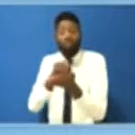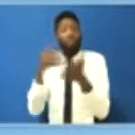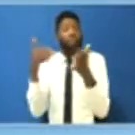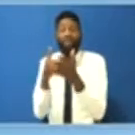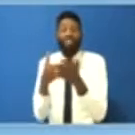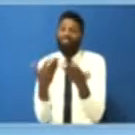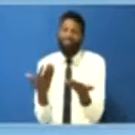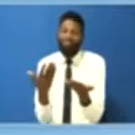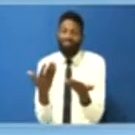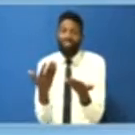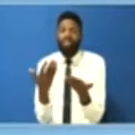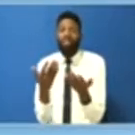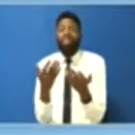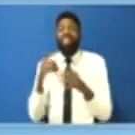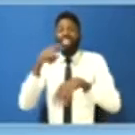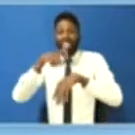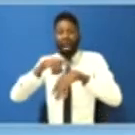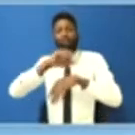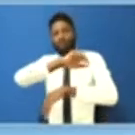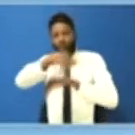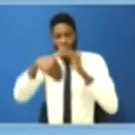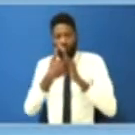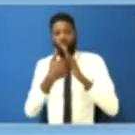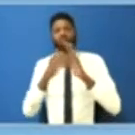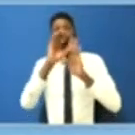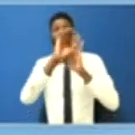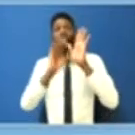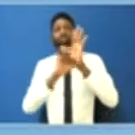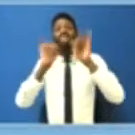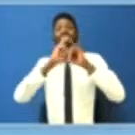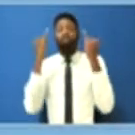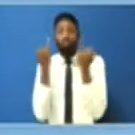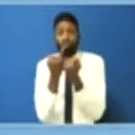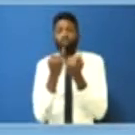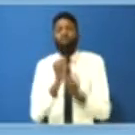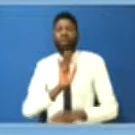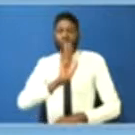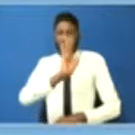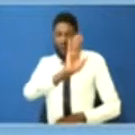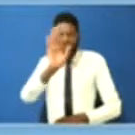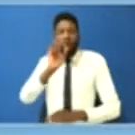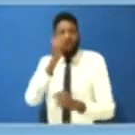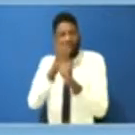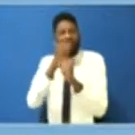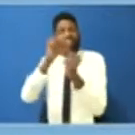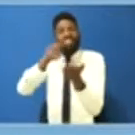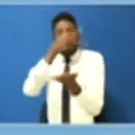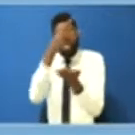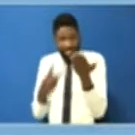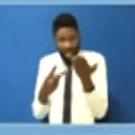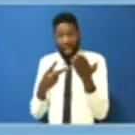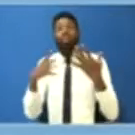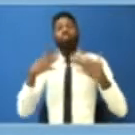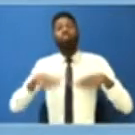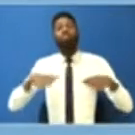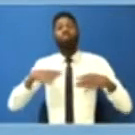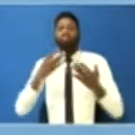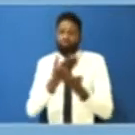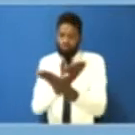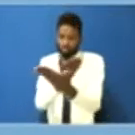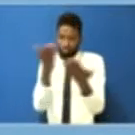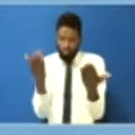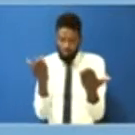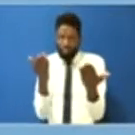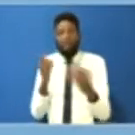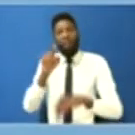when all constitutional institutions fail in their duty then there is a duty by the citizen and there